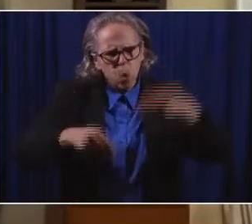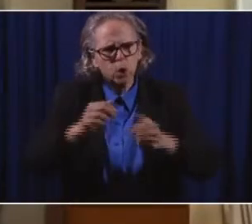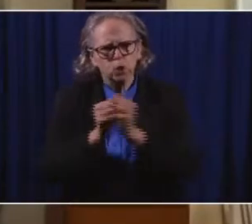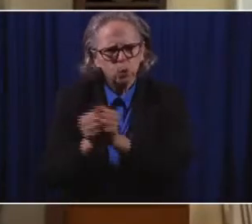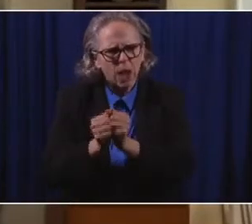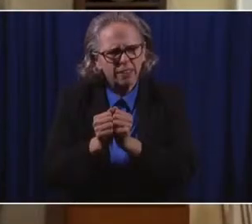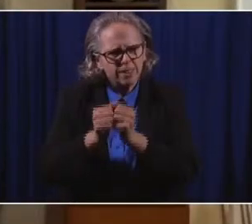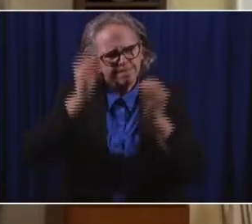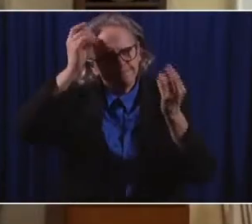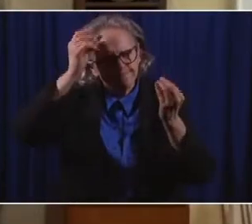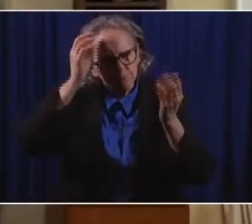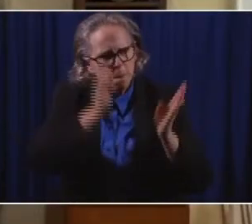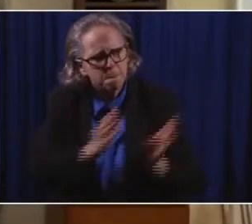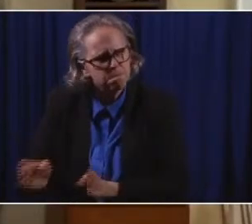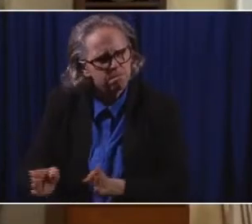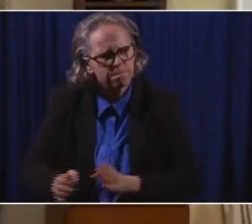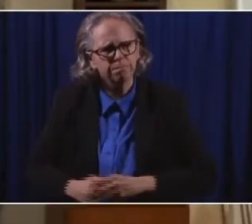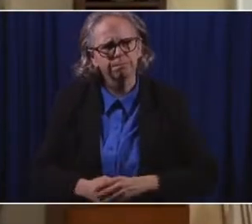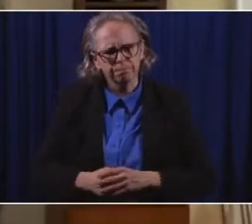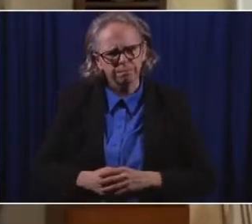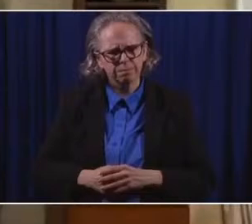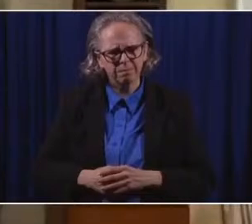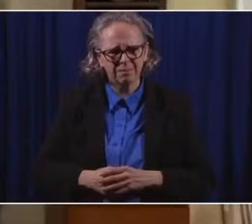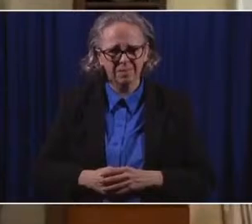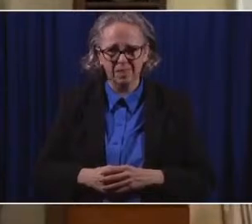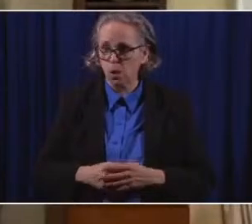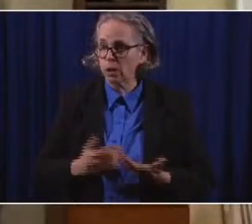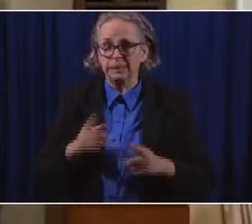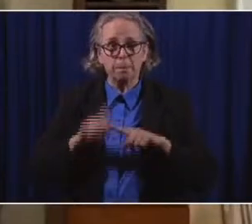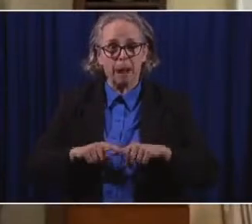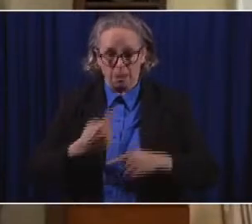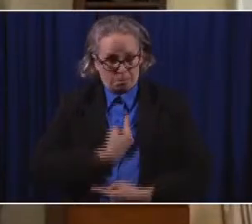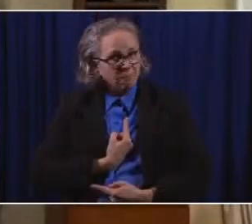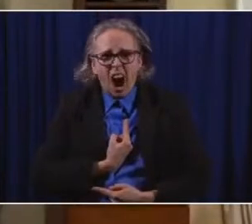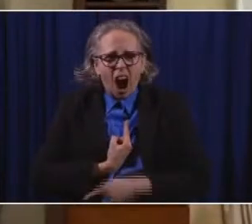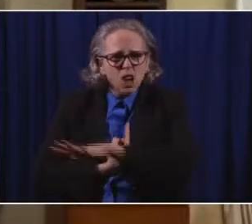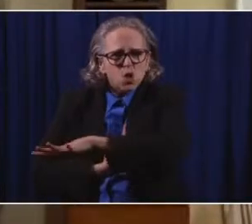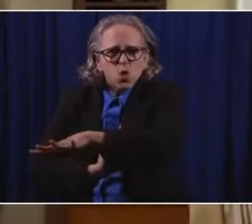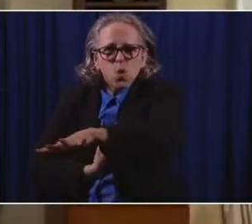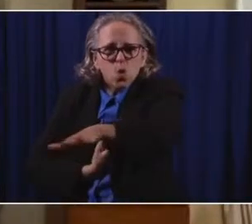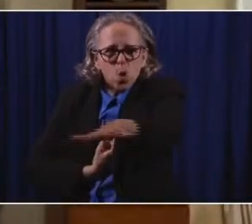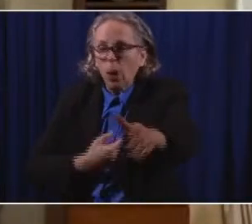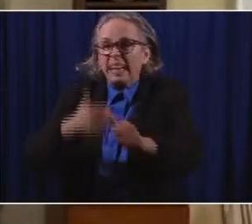with you as the leaders in each one of our counties.